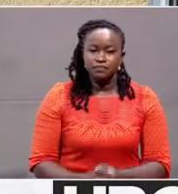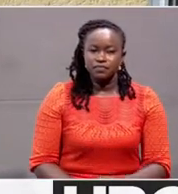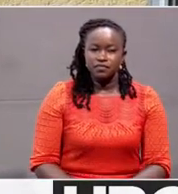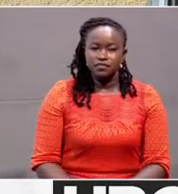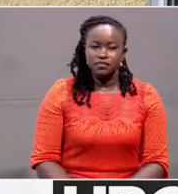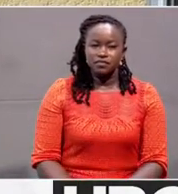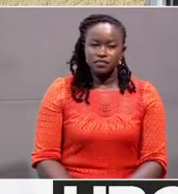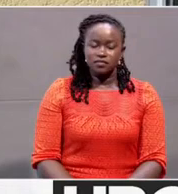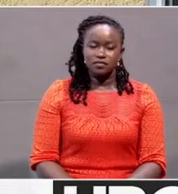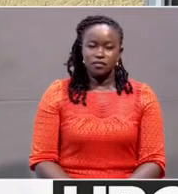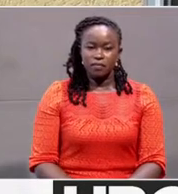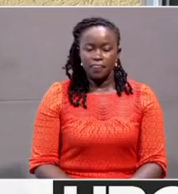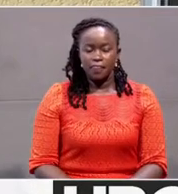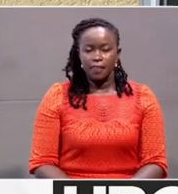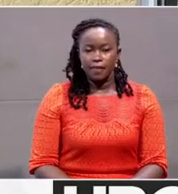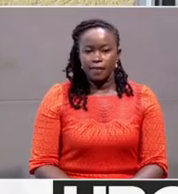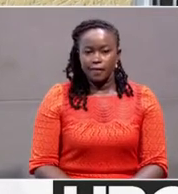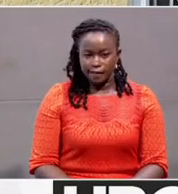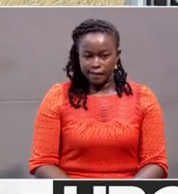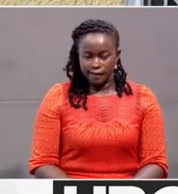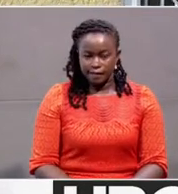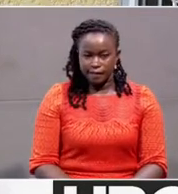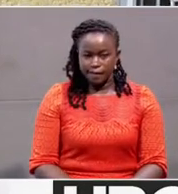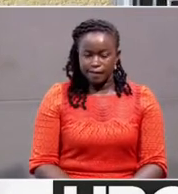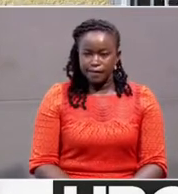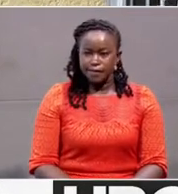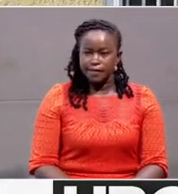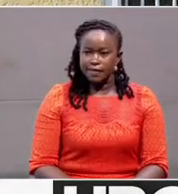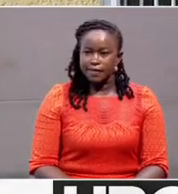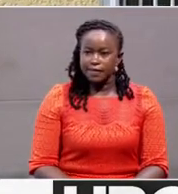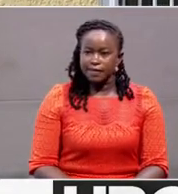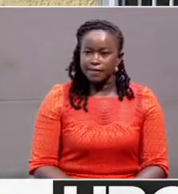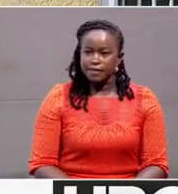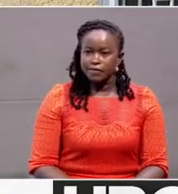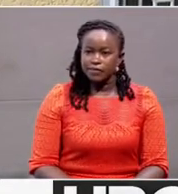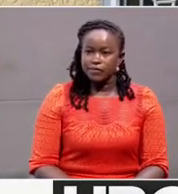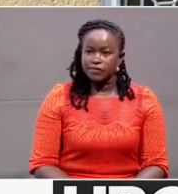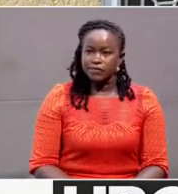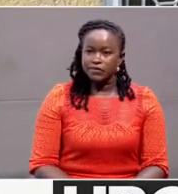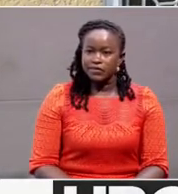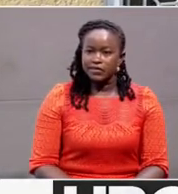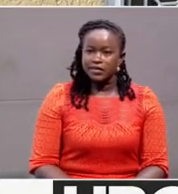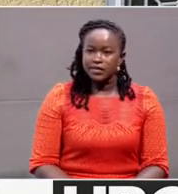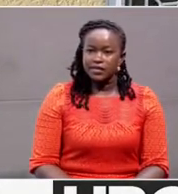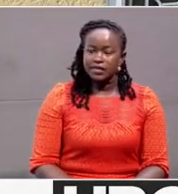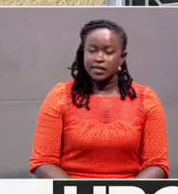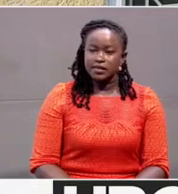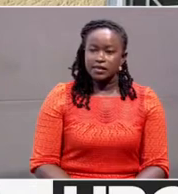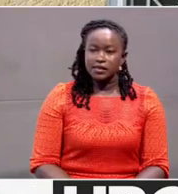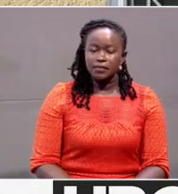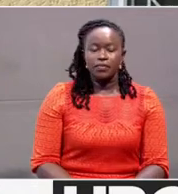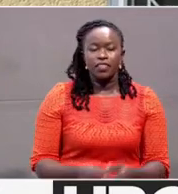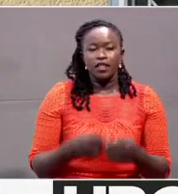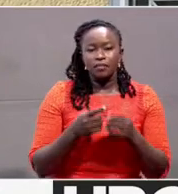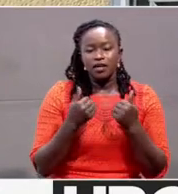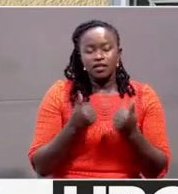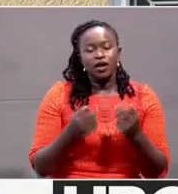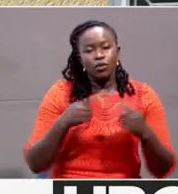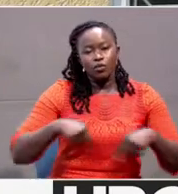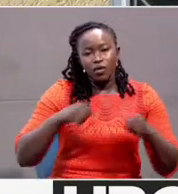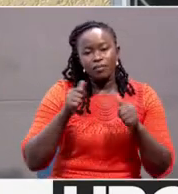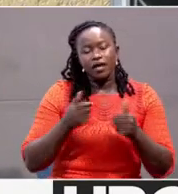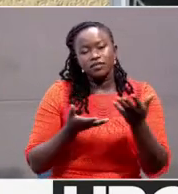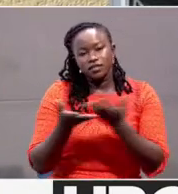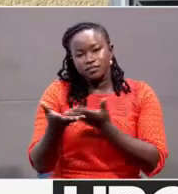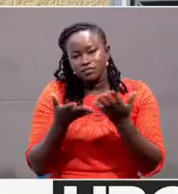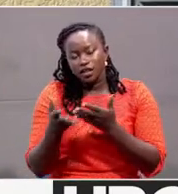here to train them and prepare to produce food ranging from